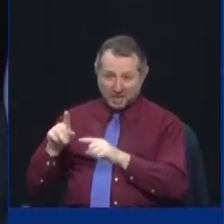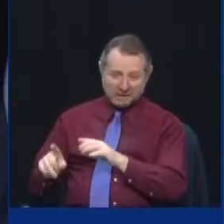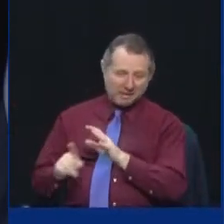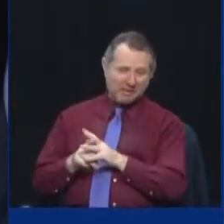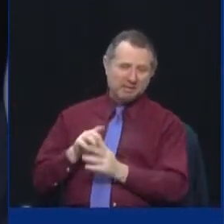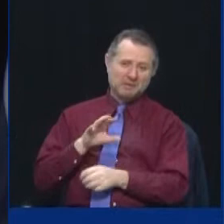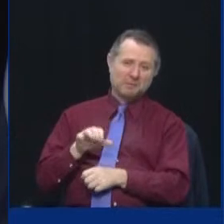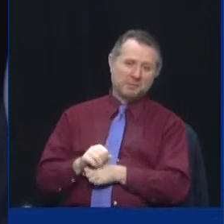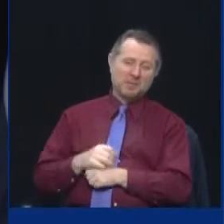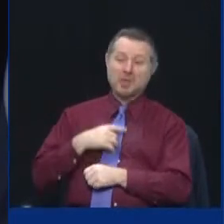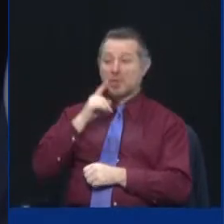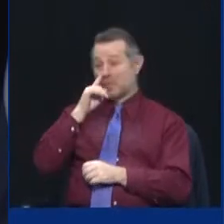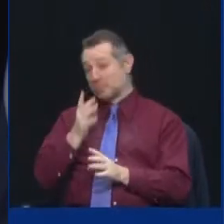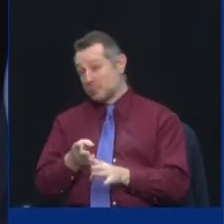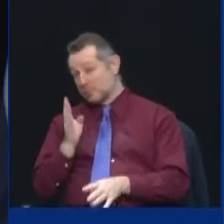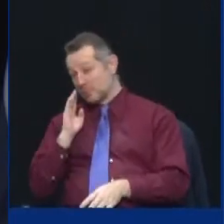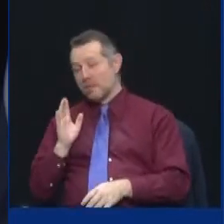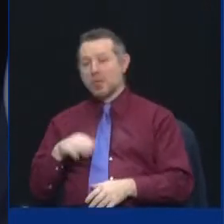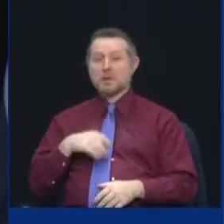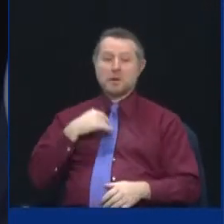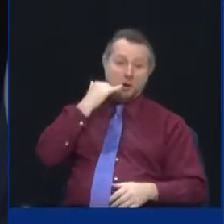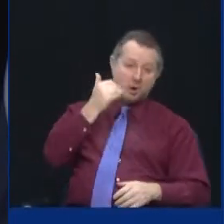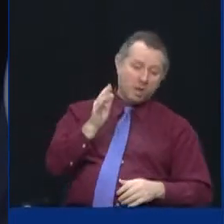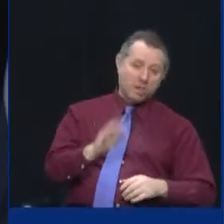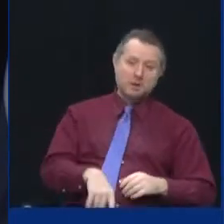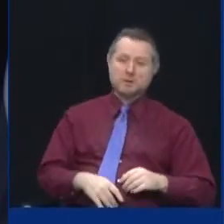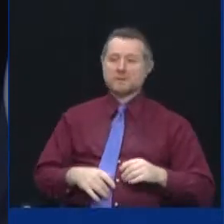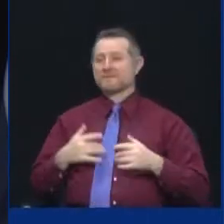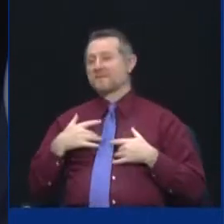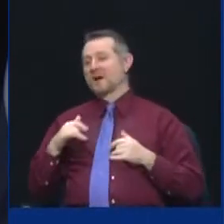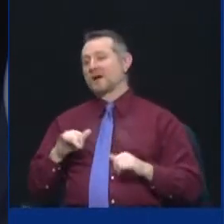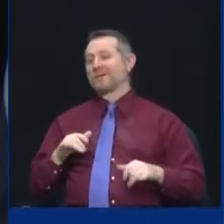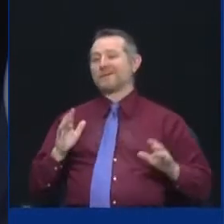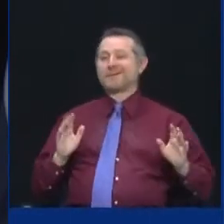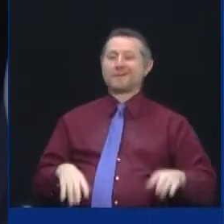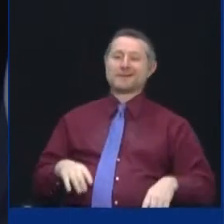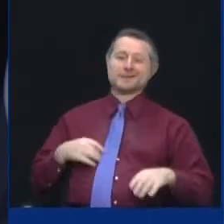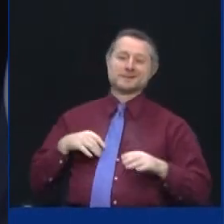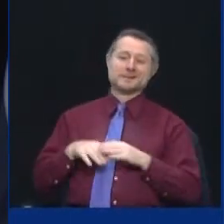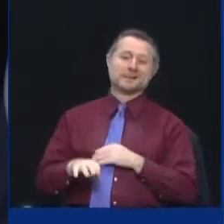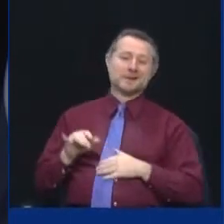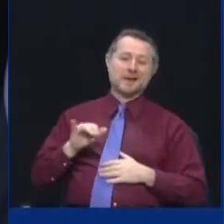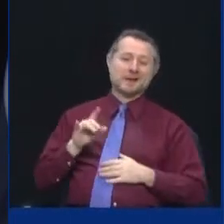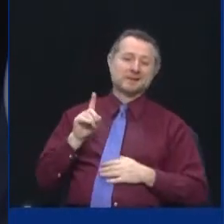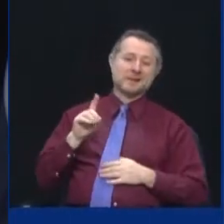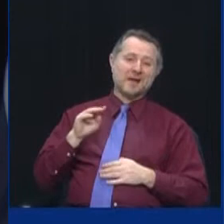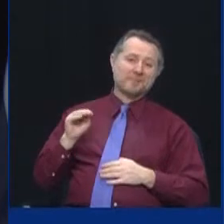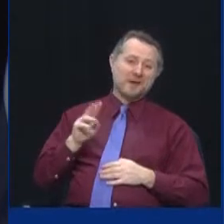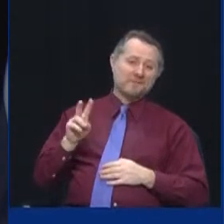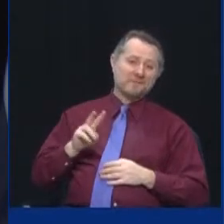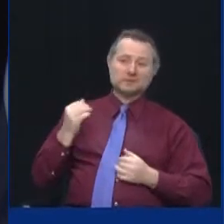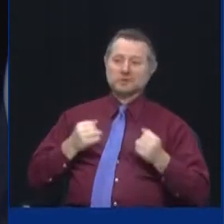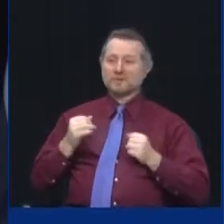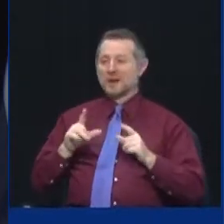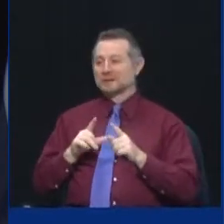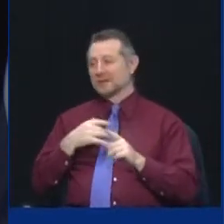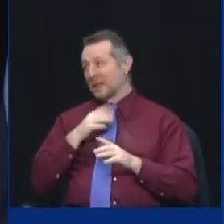wait online. Sounds like I have to go to a driver's license DMV office. I hate